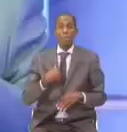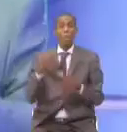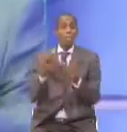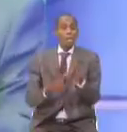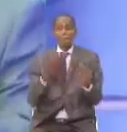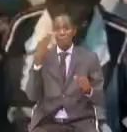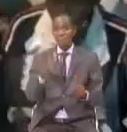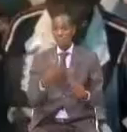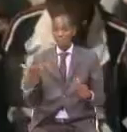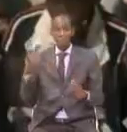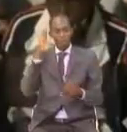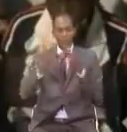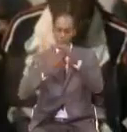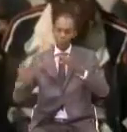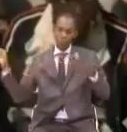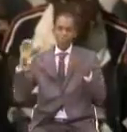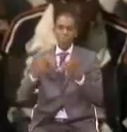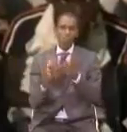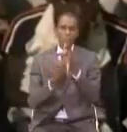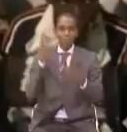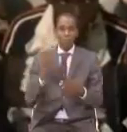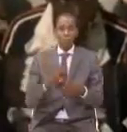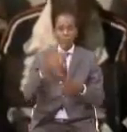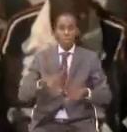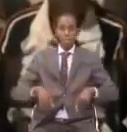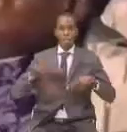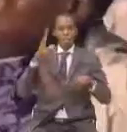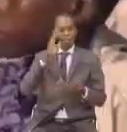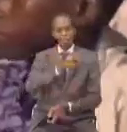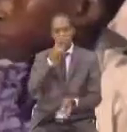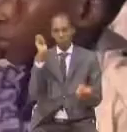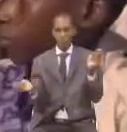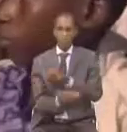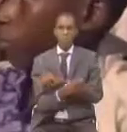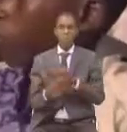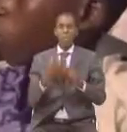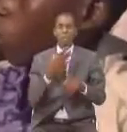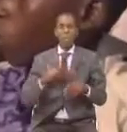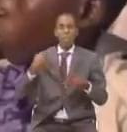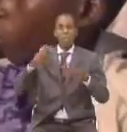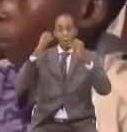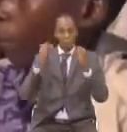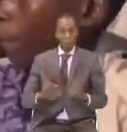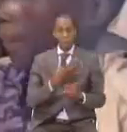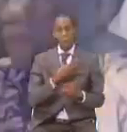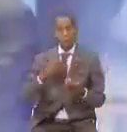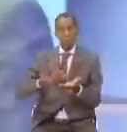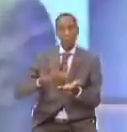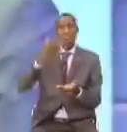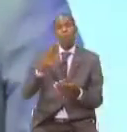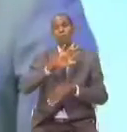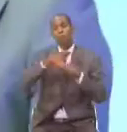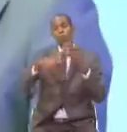thing will vanish away. Your life will turn around, and the power and the glory of the